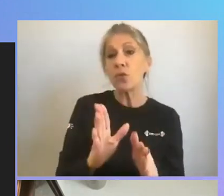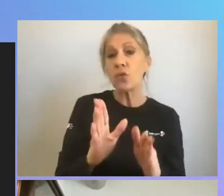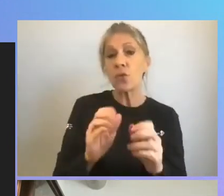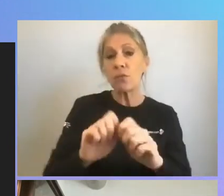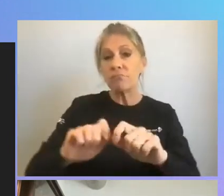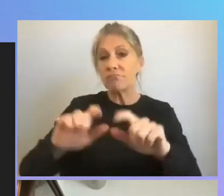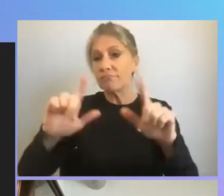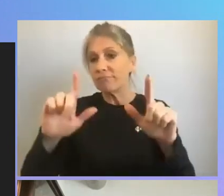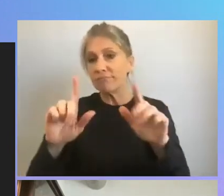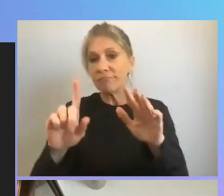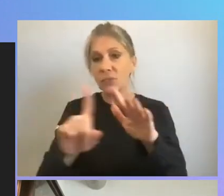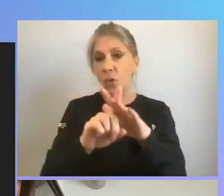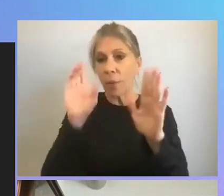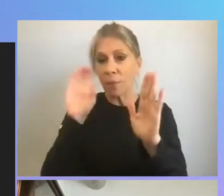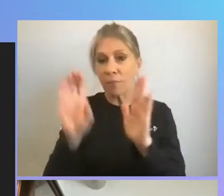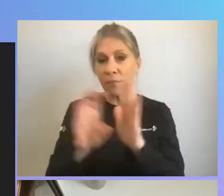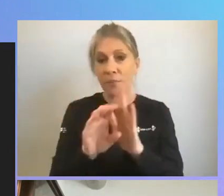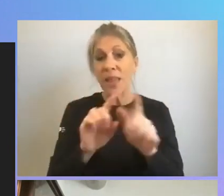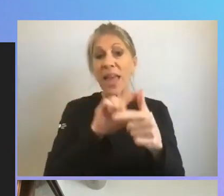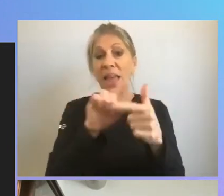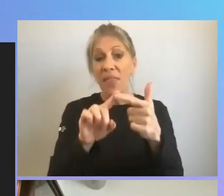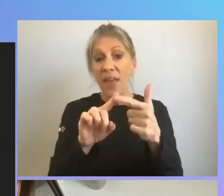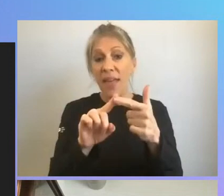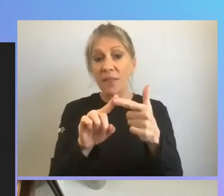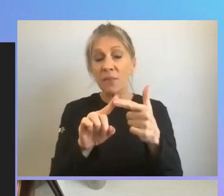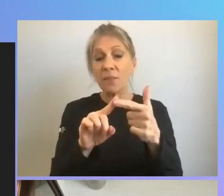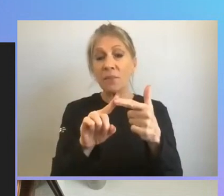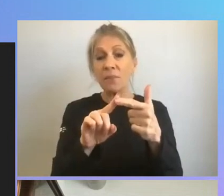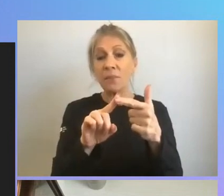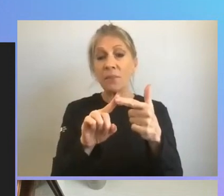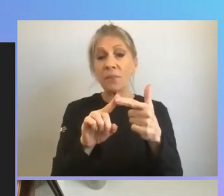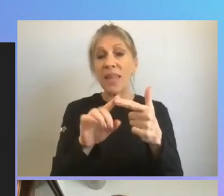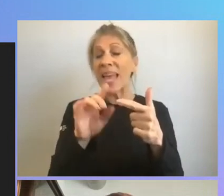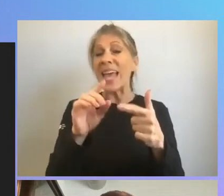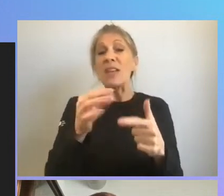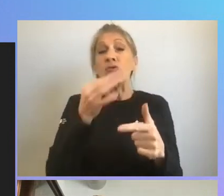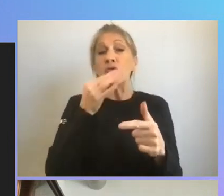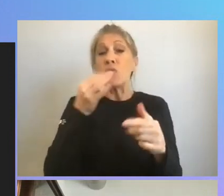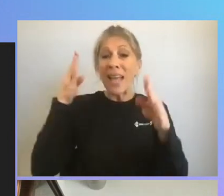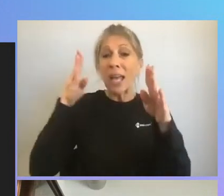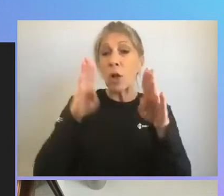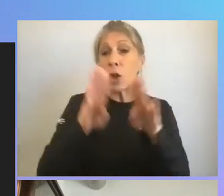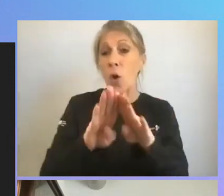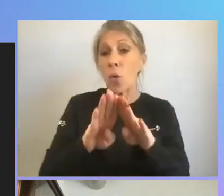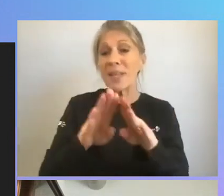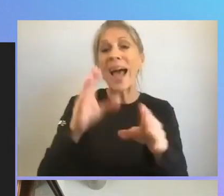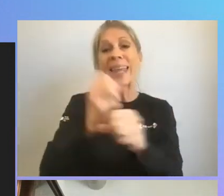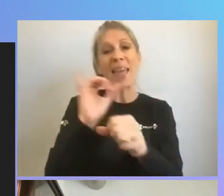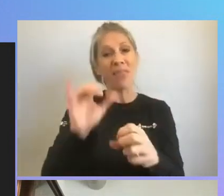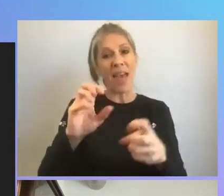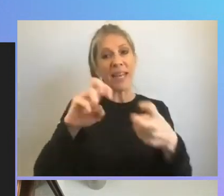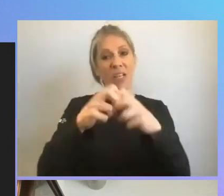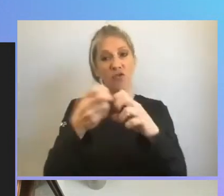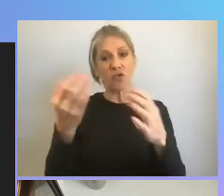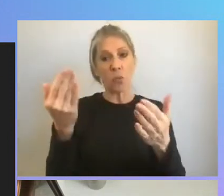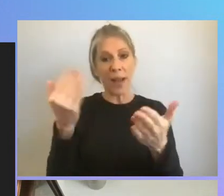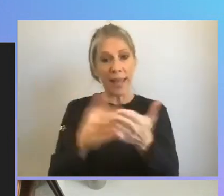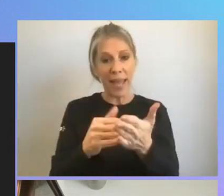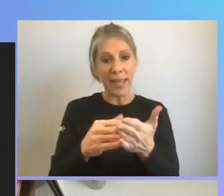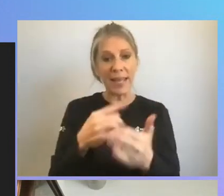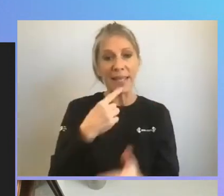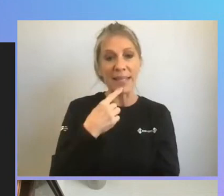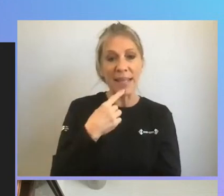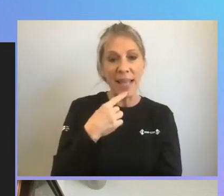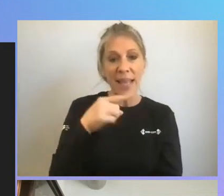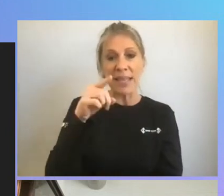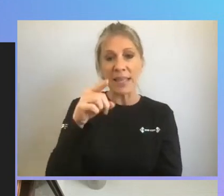avatar icon. And then here we go. Oh, as soon as I close that tag, I get that issue again. It says ensures buttons